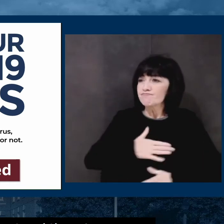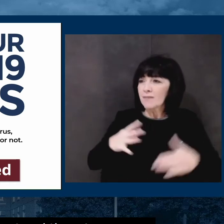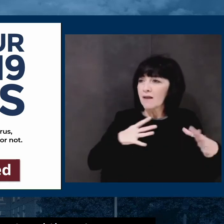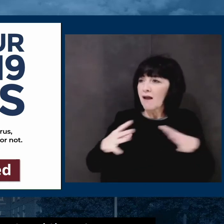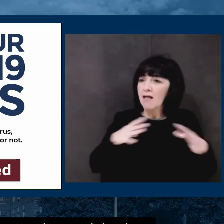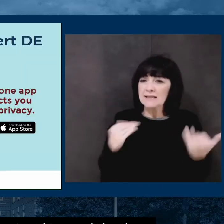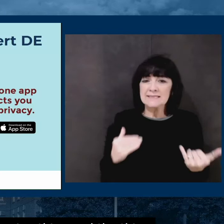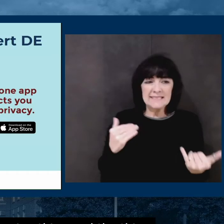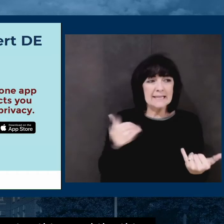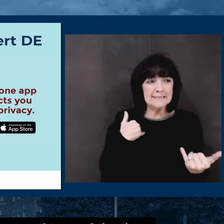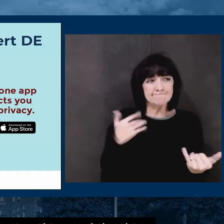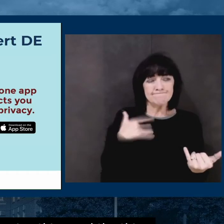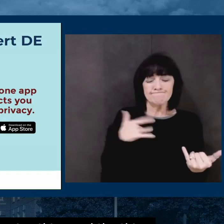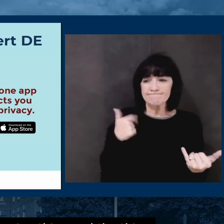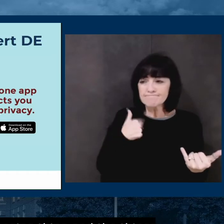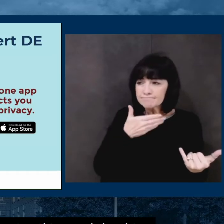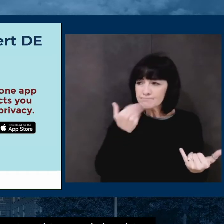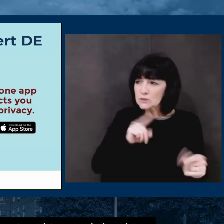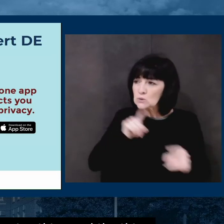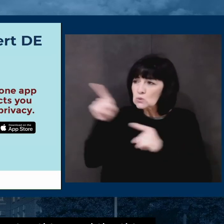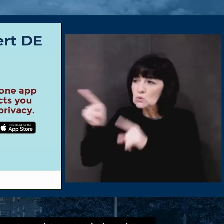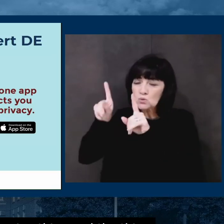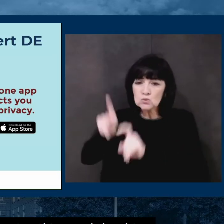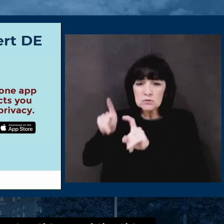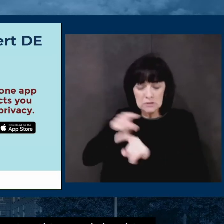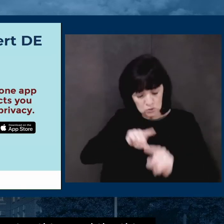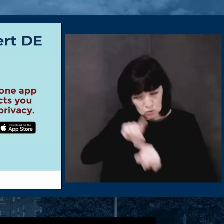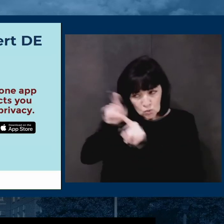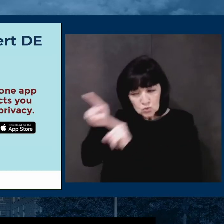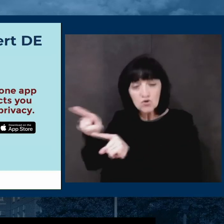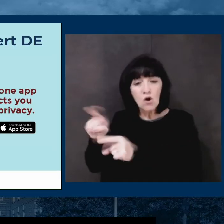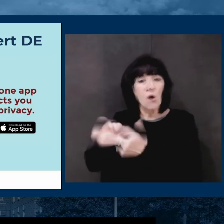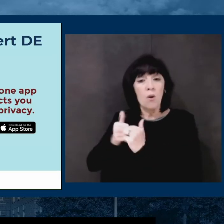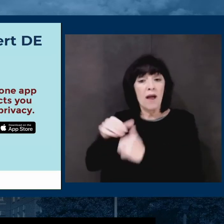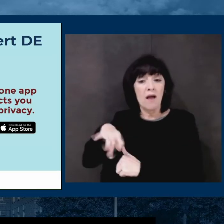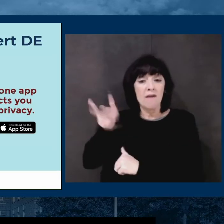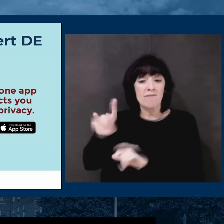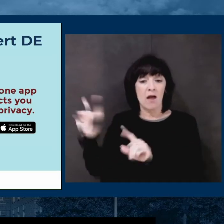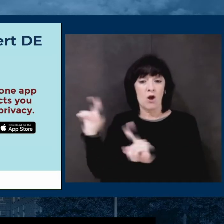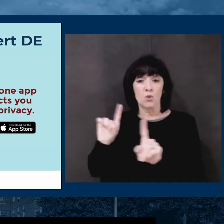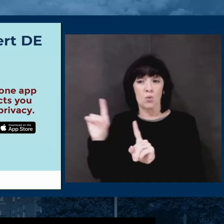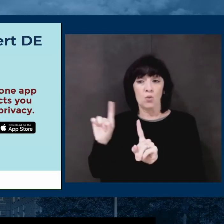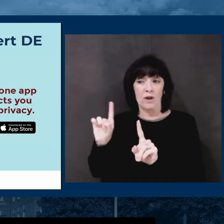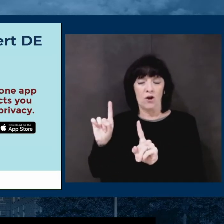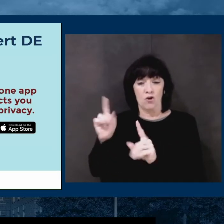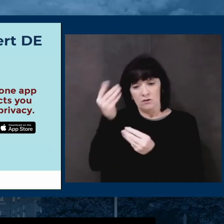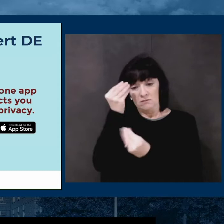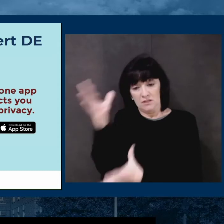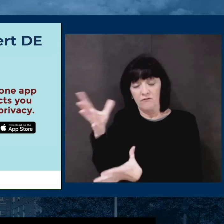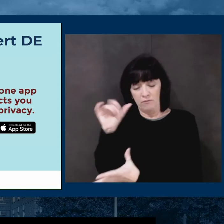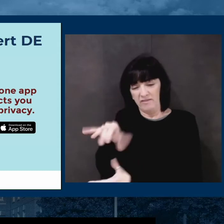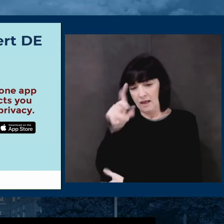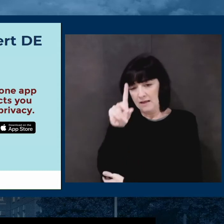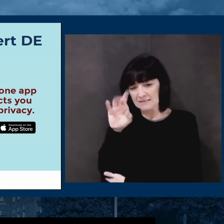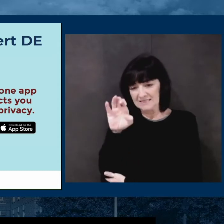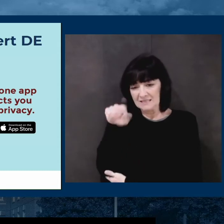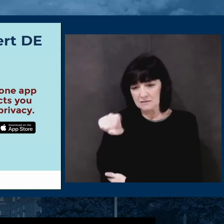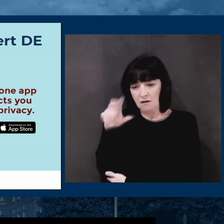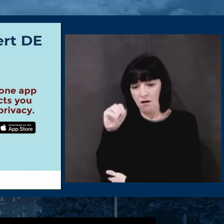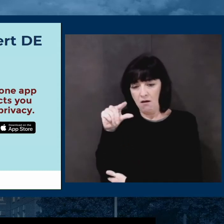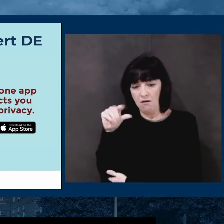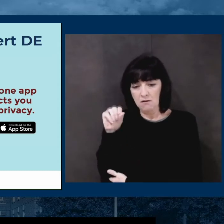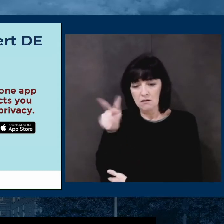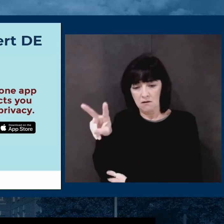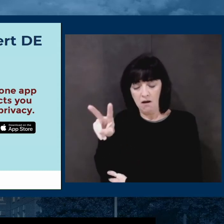download COVID Alert DE. It's a good way to get alerts about coming in contact with somebody